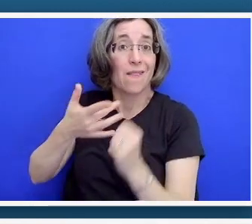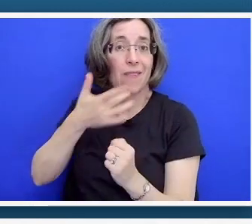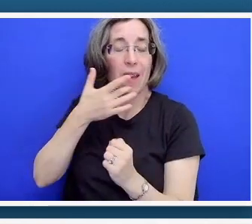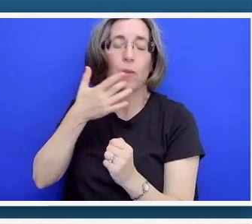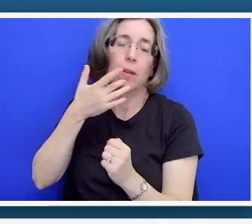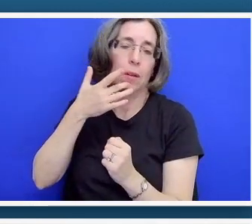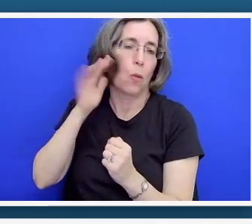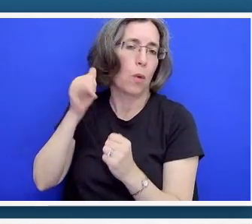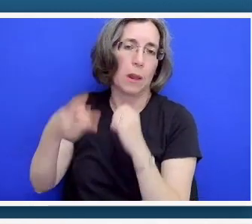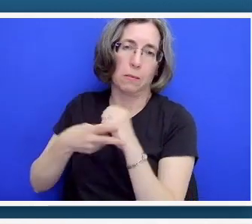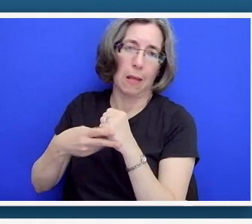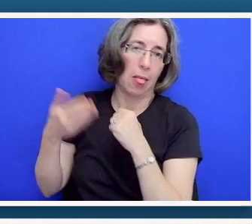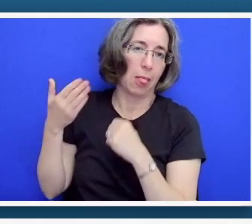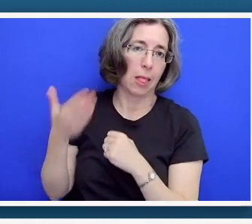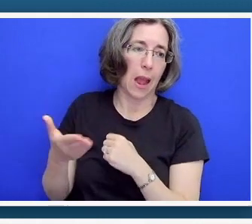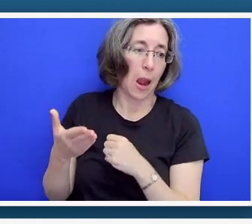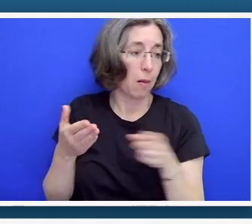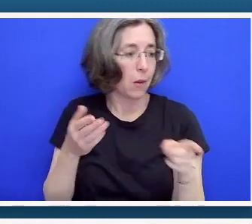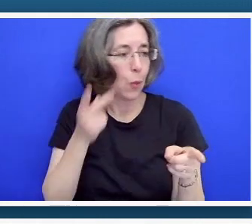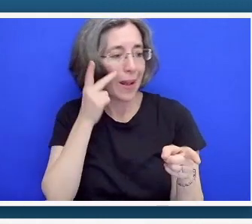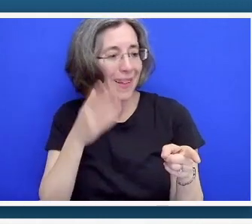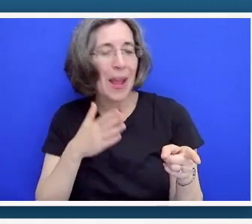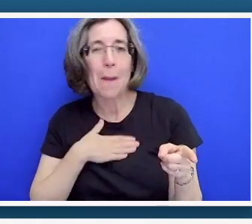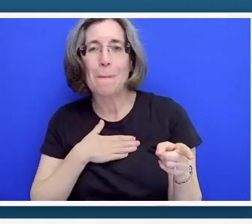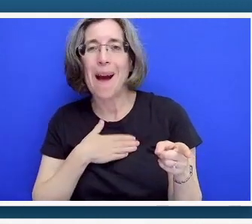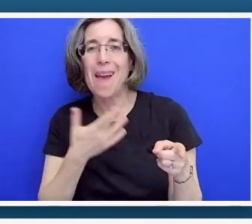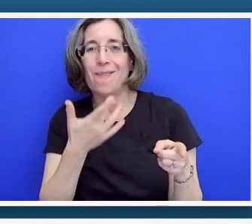lot of things. This is my favorites page.